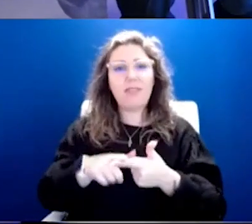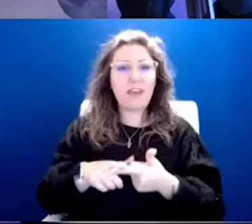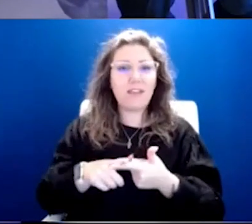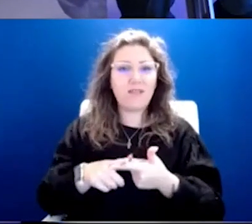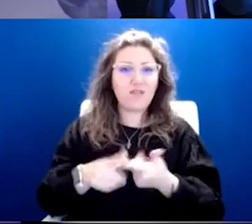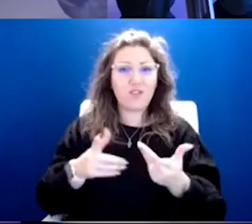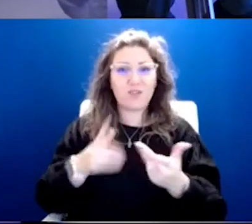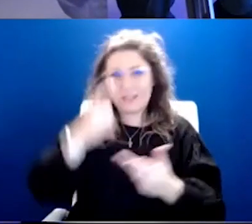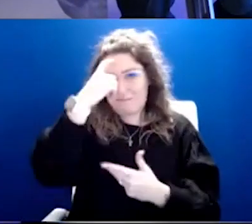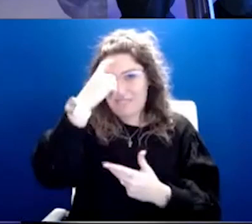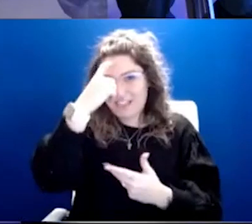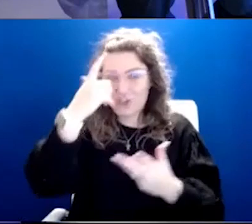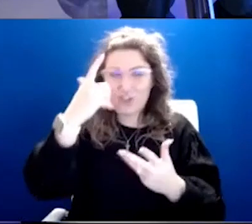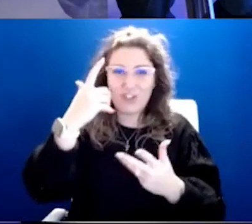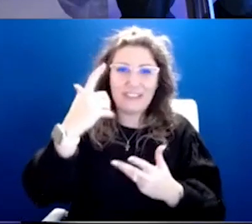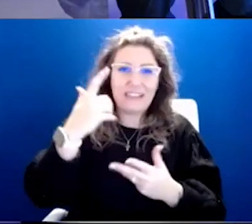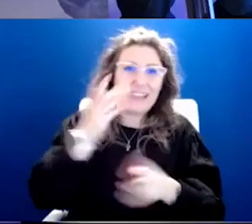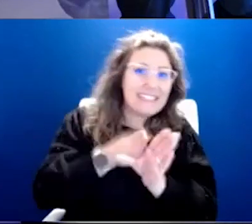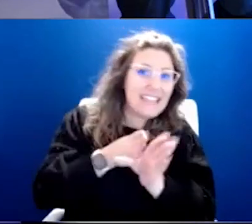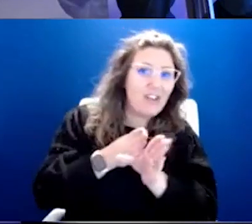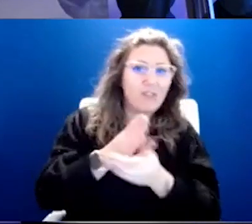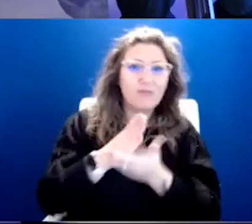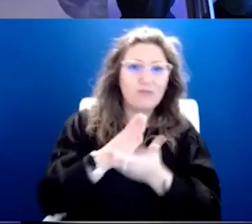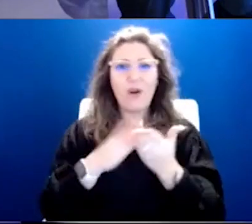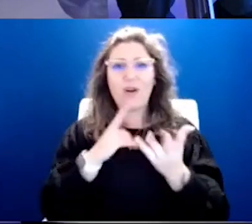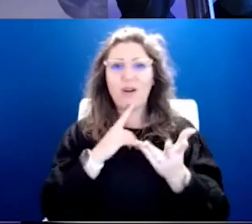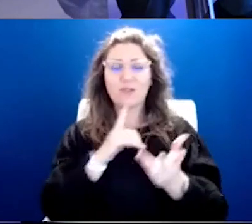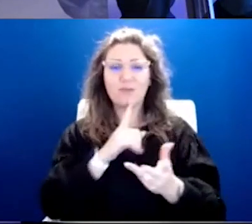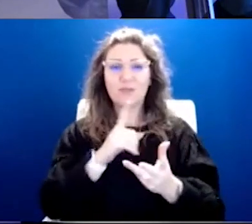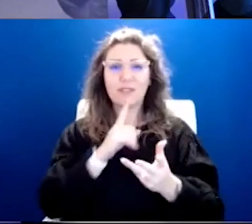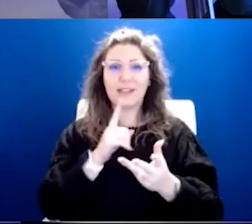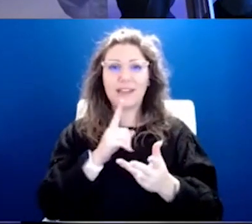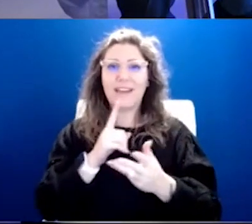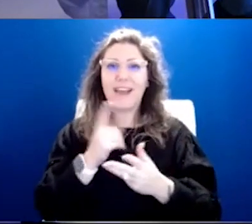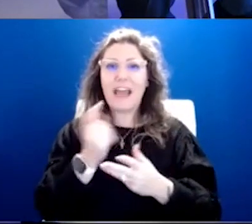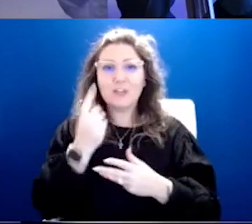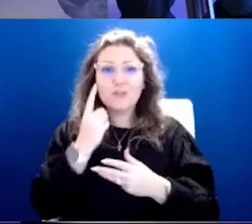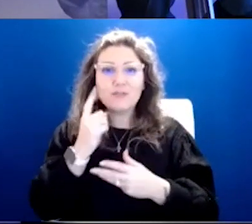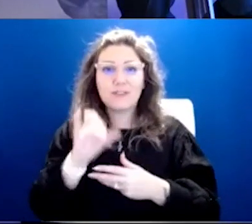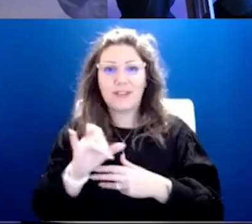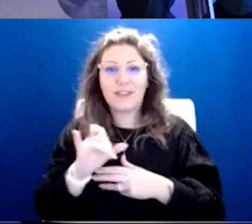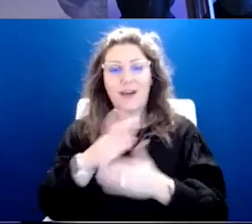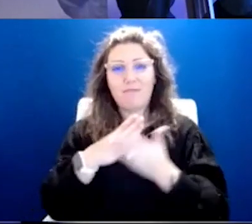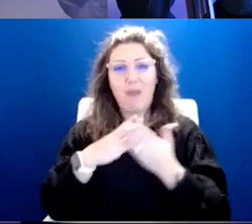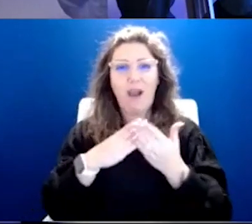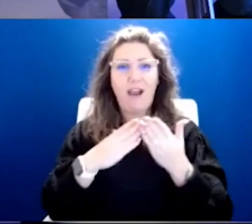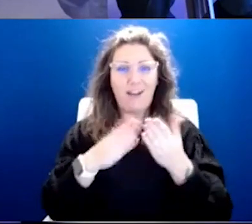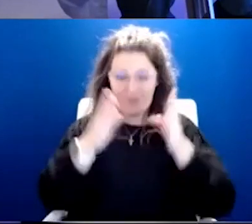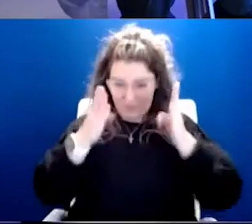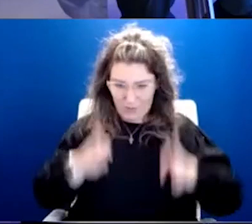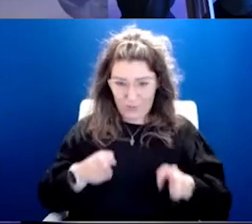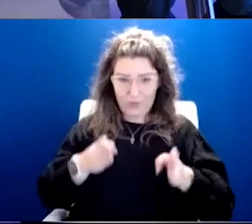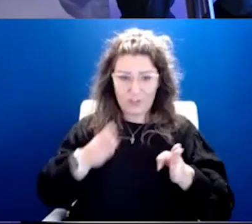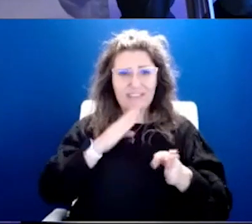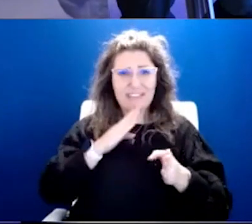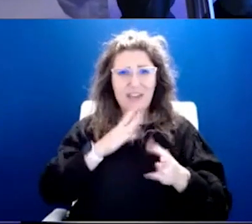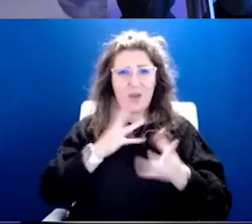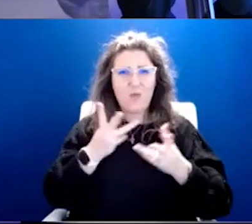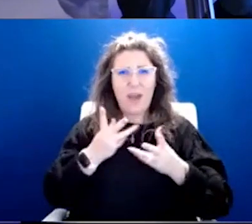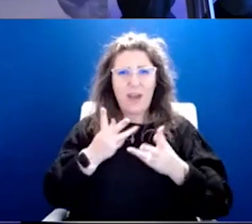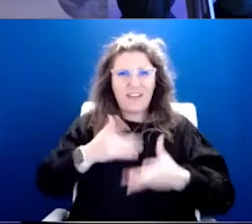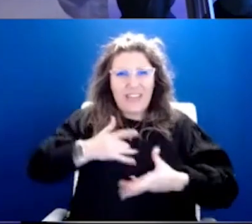mental, psychological part of it, really getting to understand somebody personally, where they're coming from on the inside, and